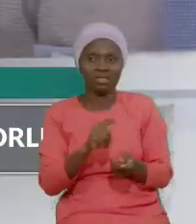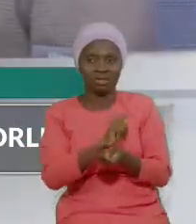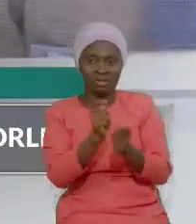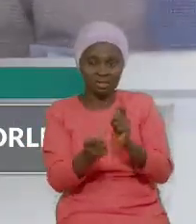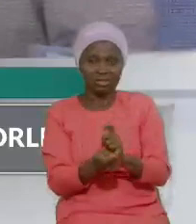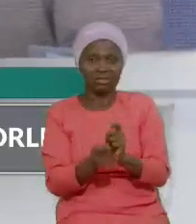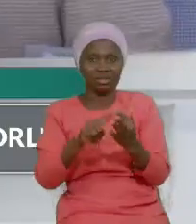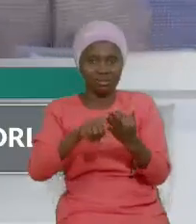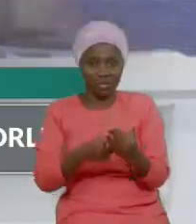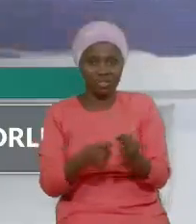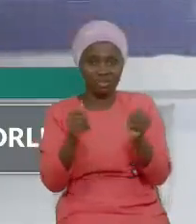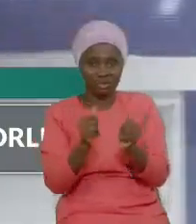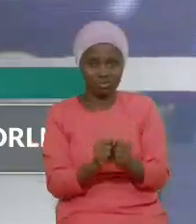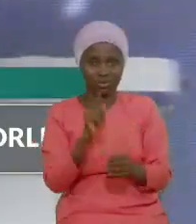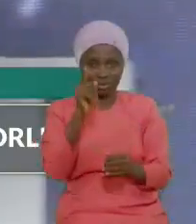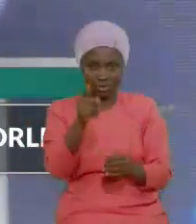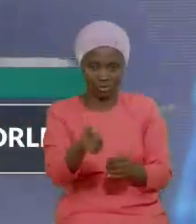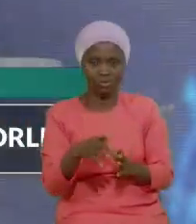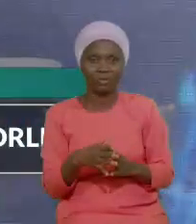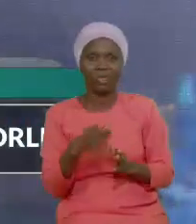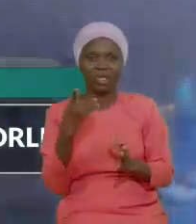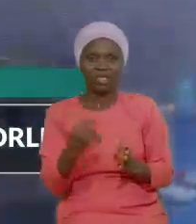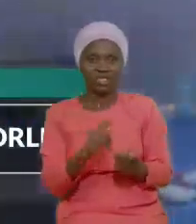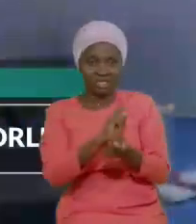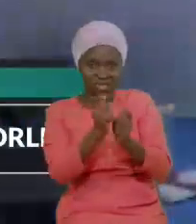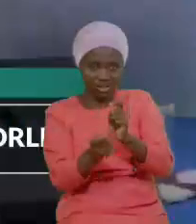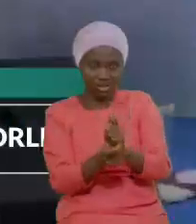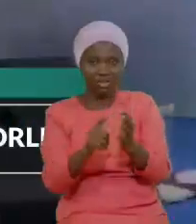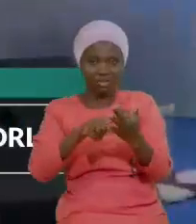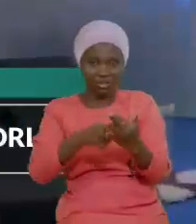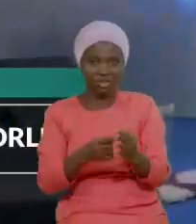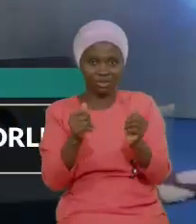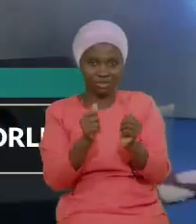you. The change begins with me.